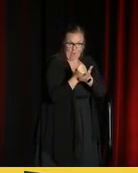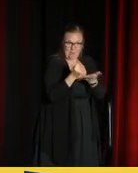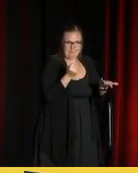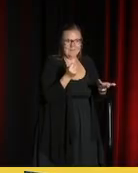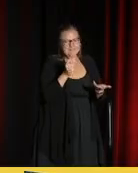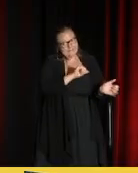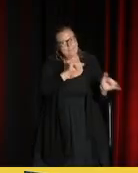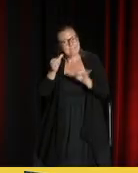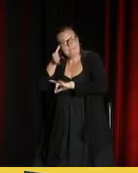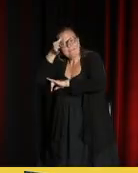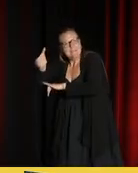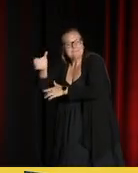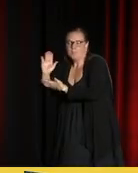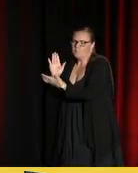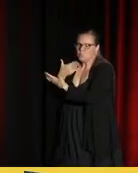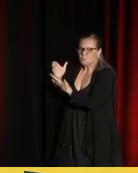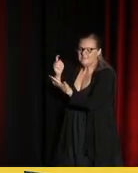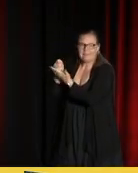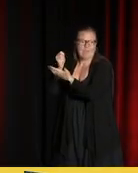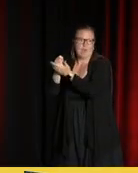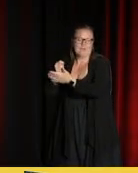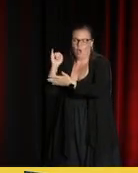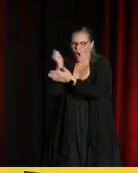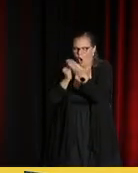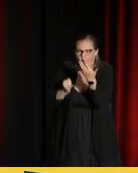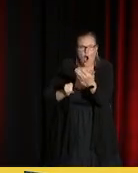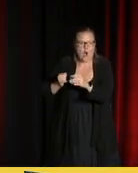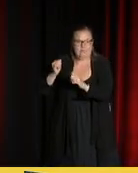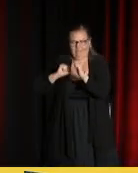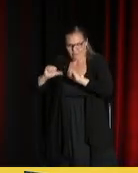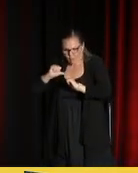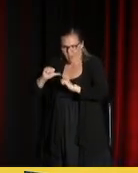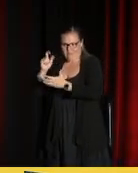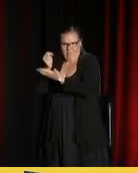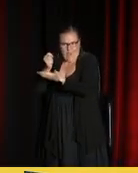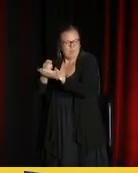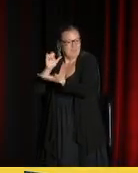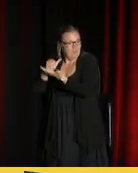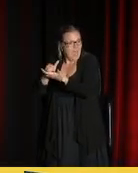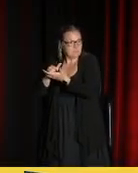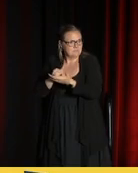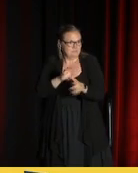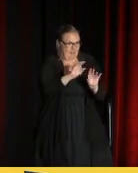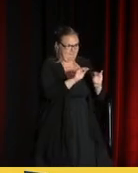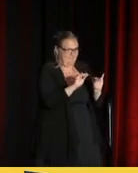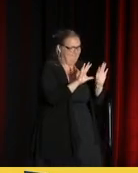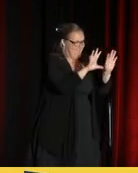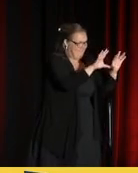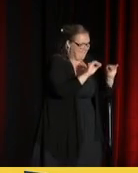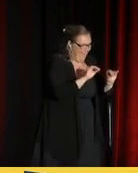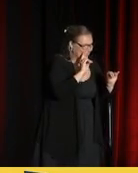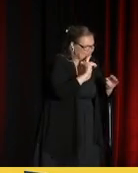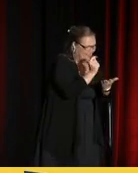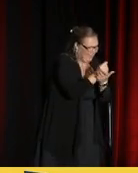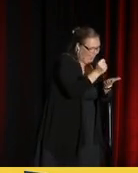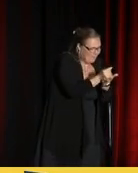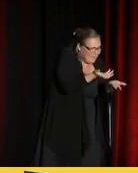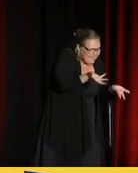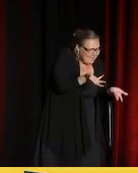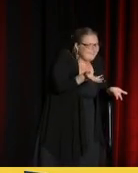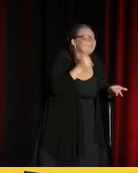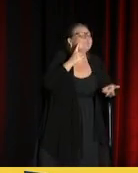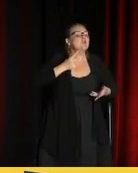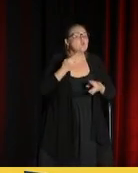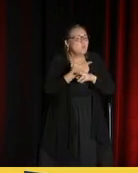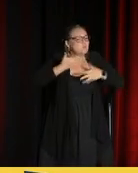music therapy, drama therapy, art therapy, dance therapy, magic therapy, right? And it uses